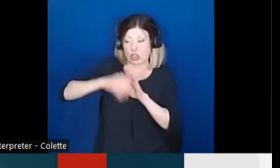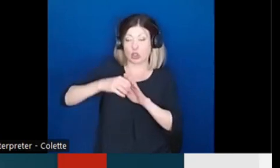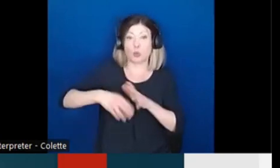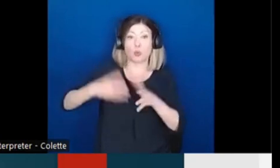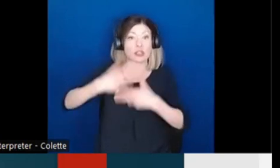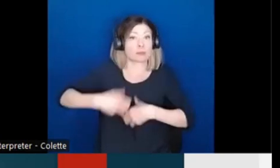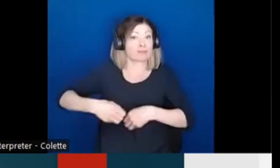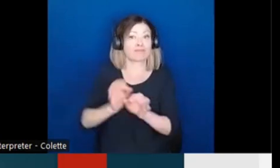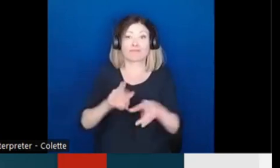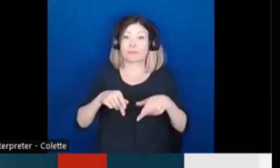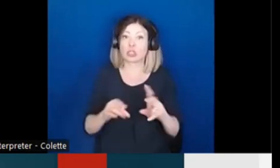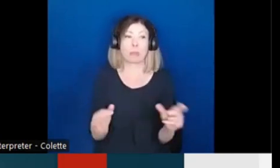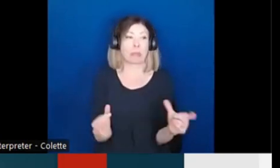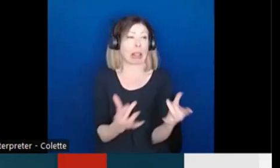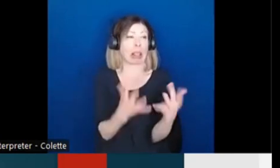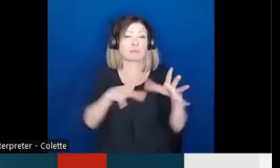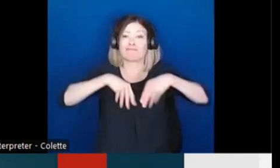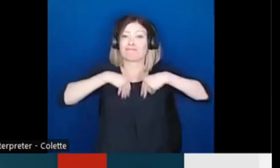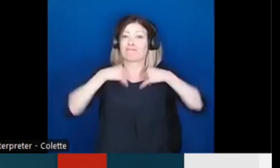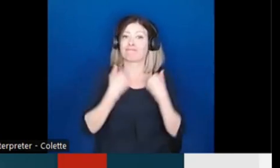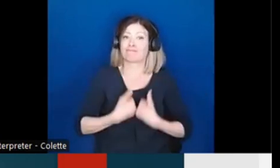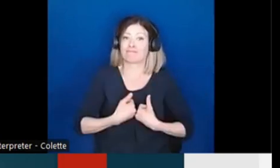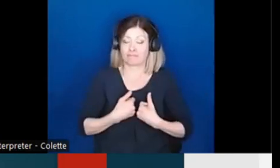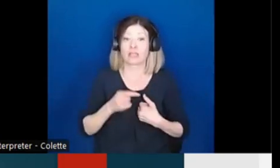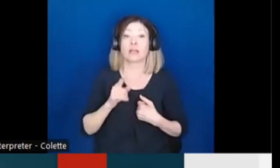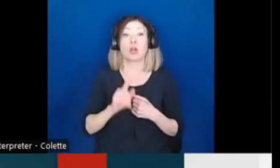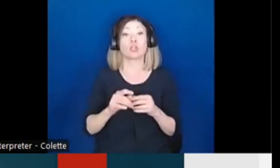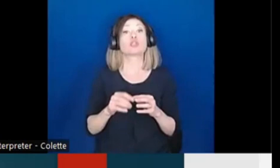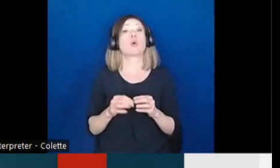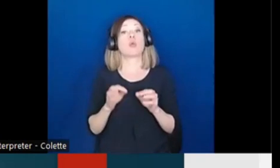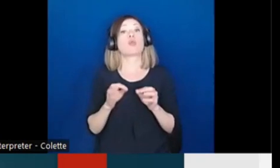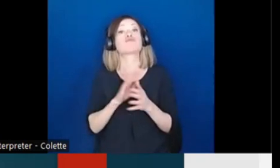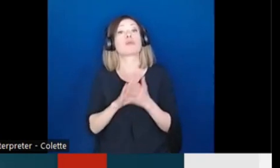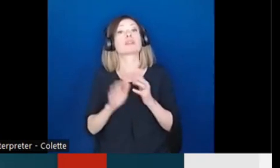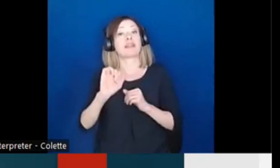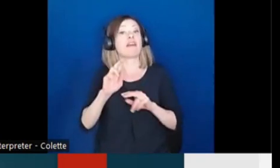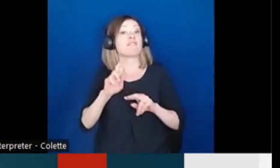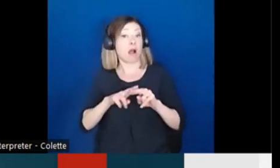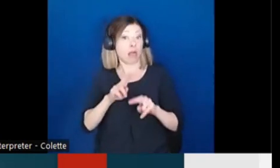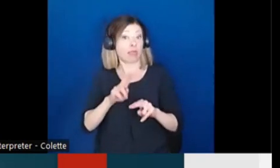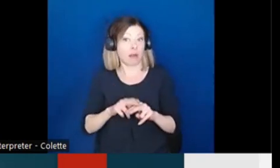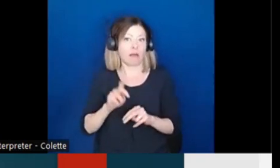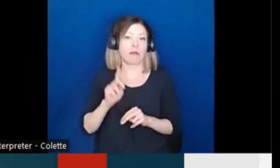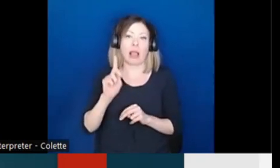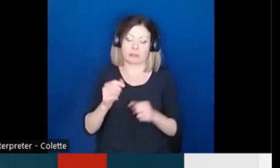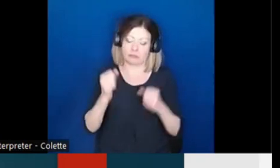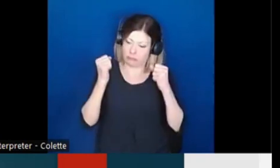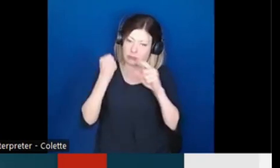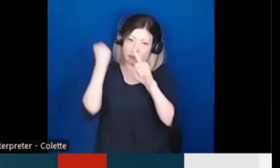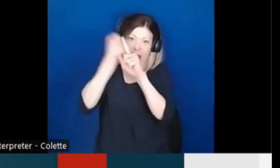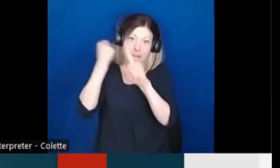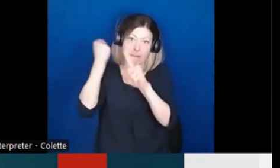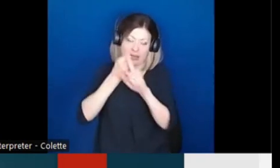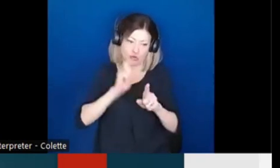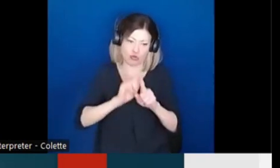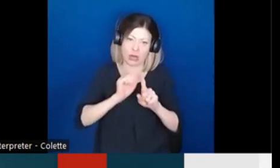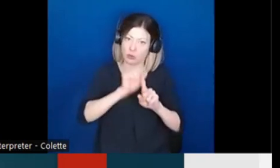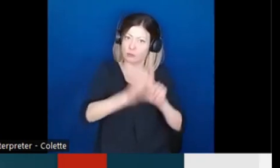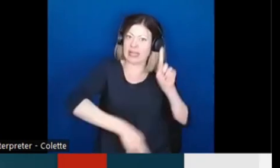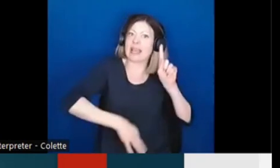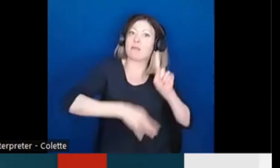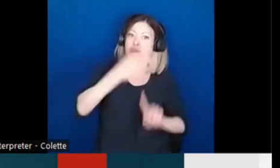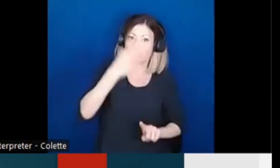minute, was a great campaigner to try and improve conditions in Haworth. But basically, it was quite a